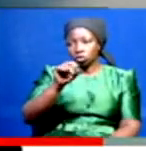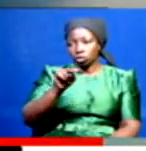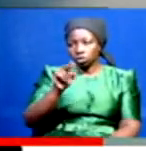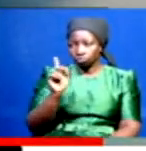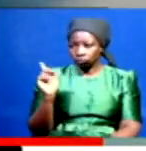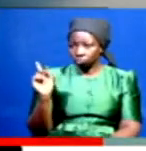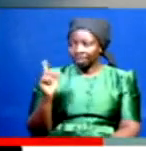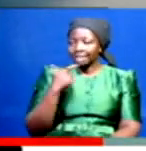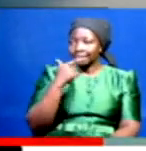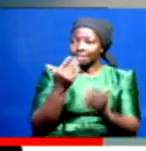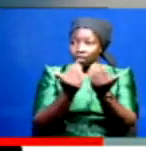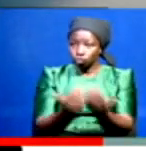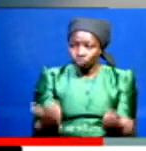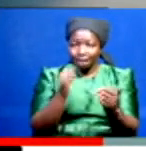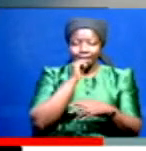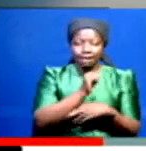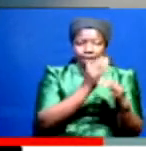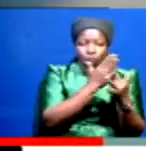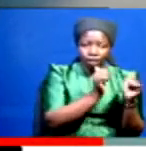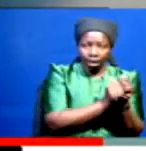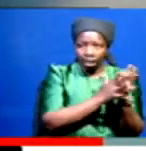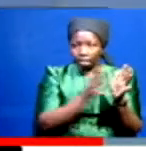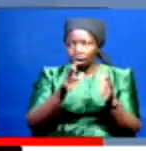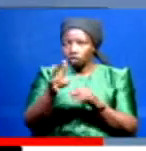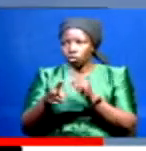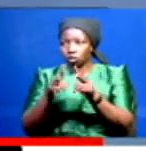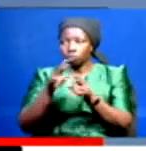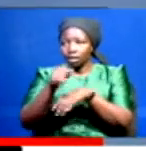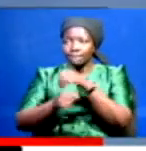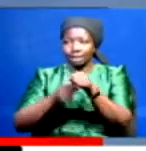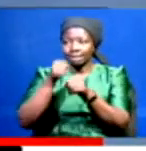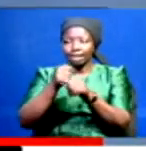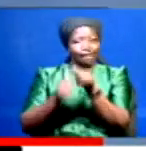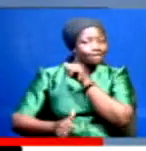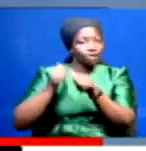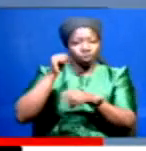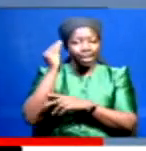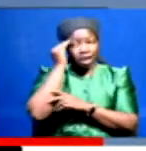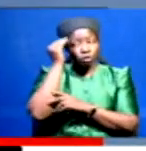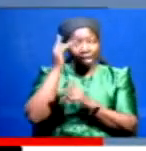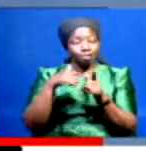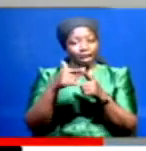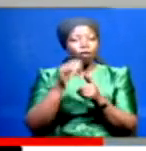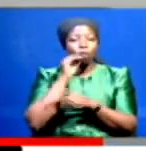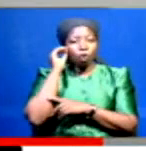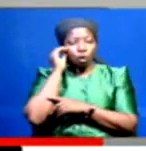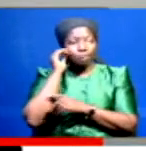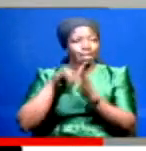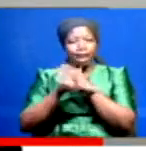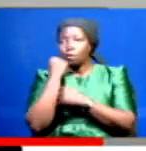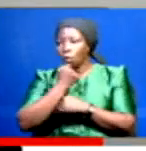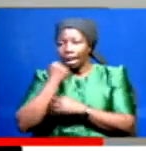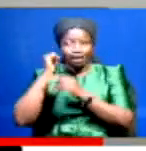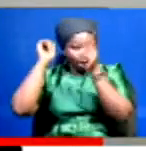He says the children, aged between 10 to 22 years, renounced education and left their home in Mitoti village in Mumias, Kakamega